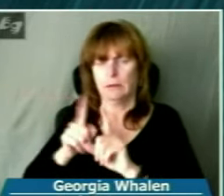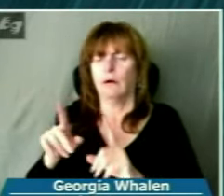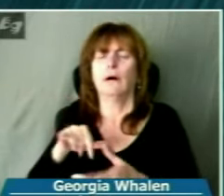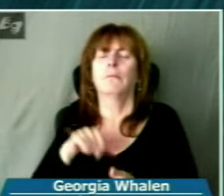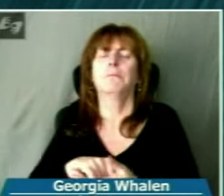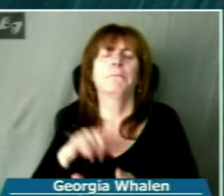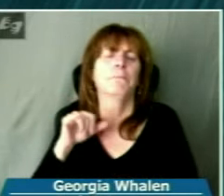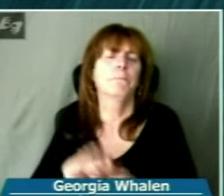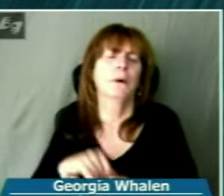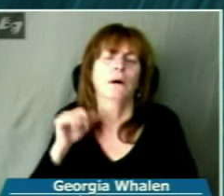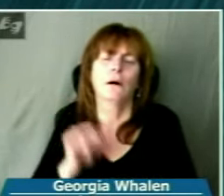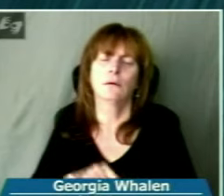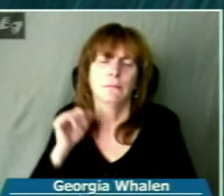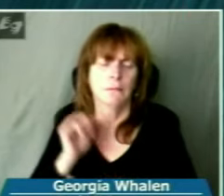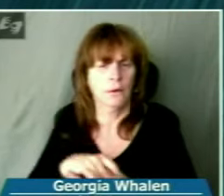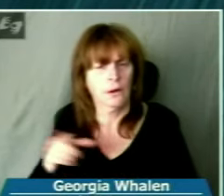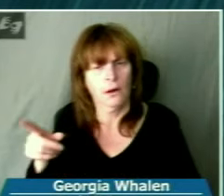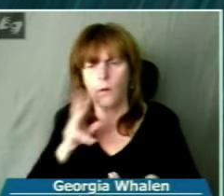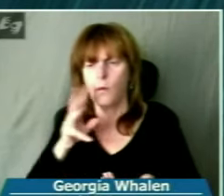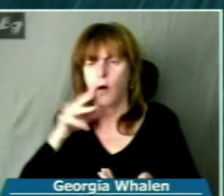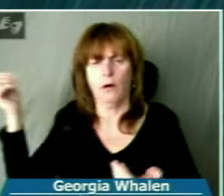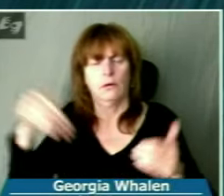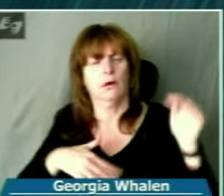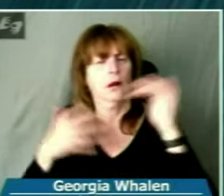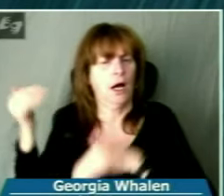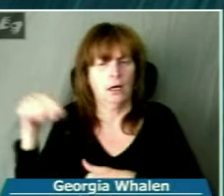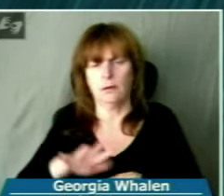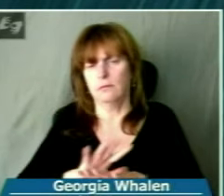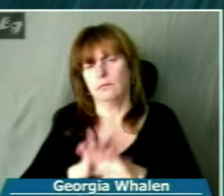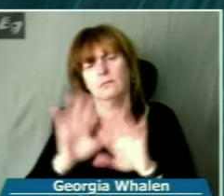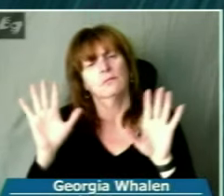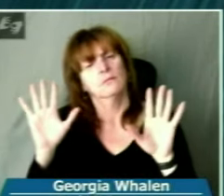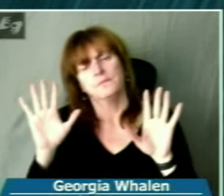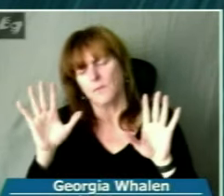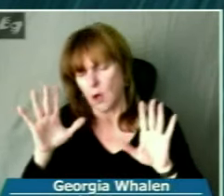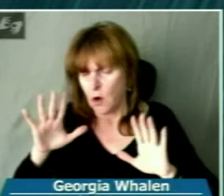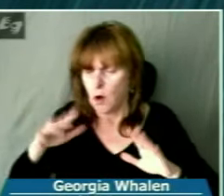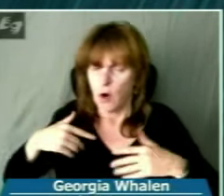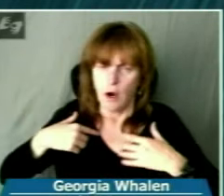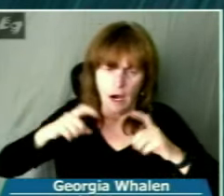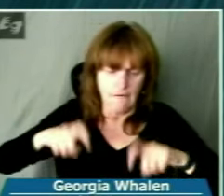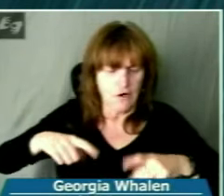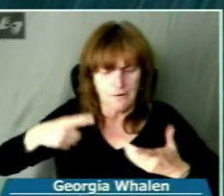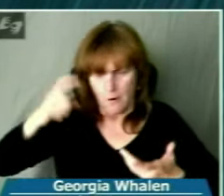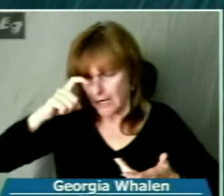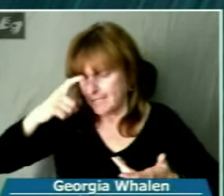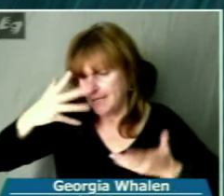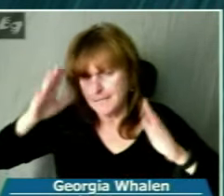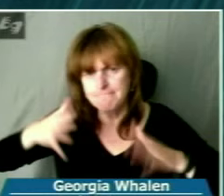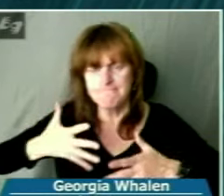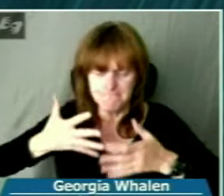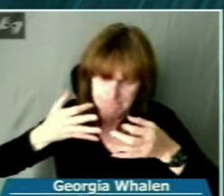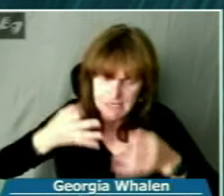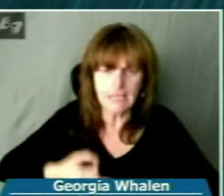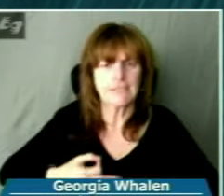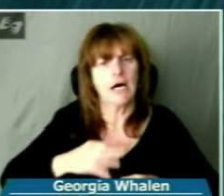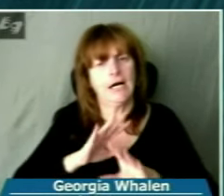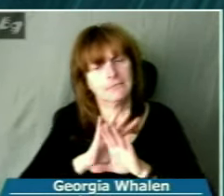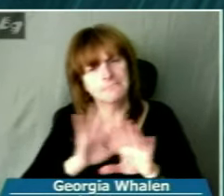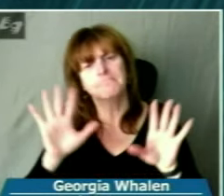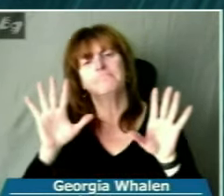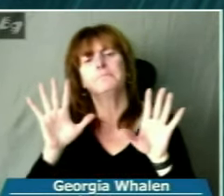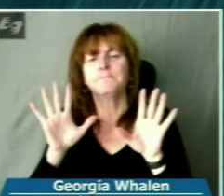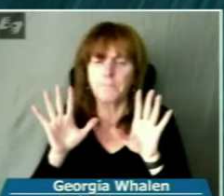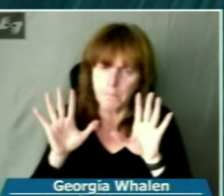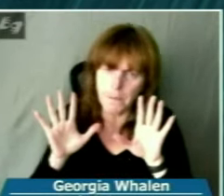probably an unfortunate but wise choice to make, and we'll work towards ensuring that that facility is available to citizens